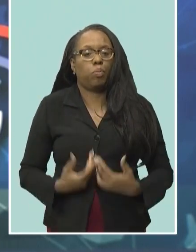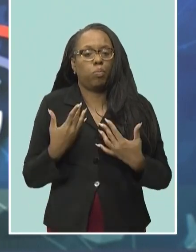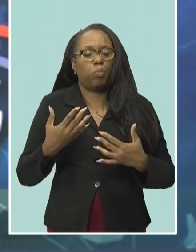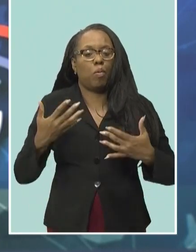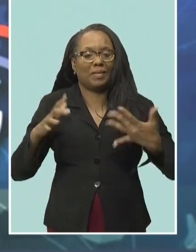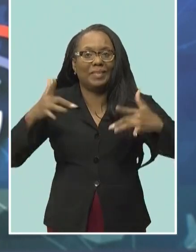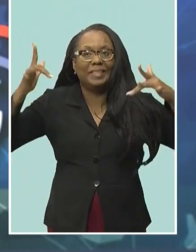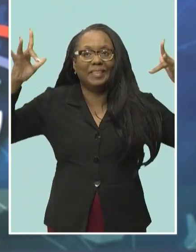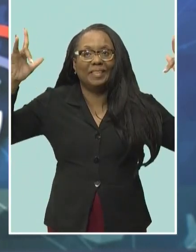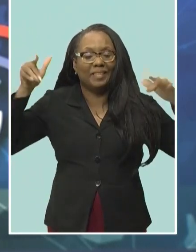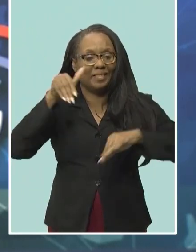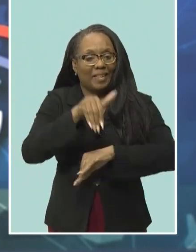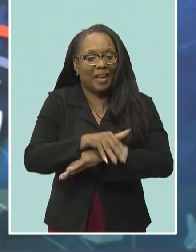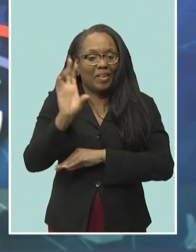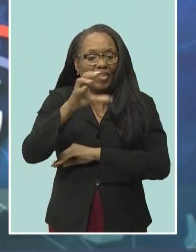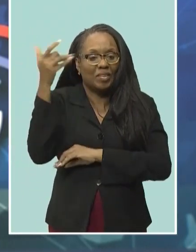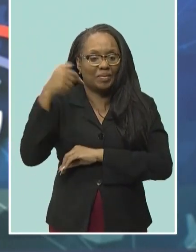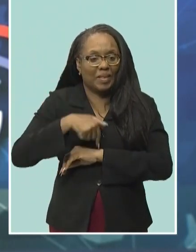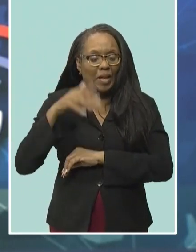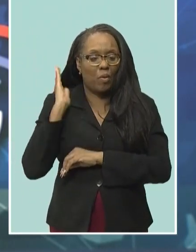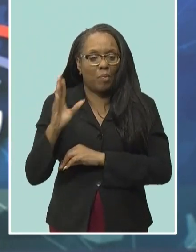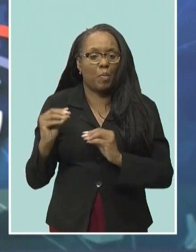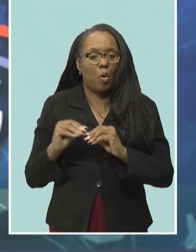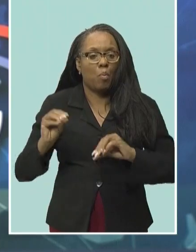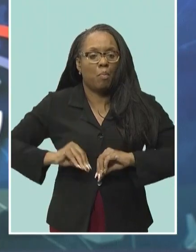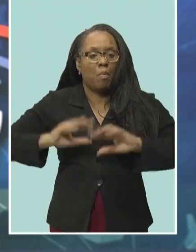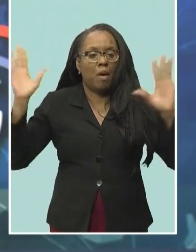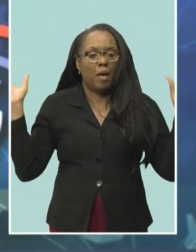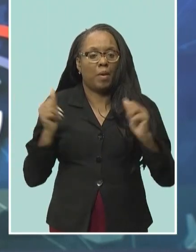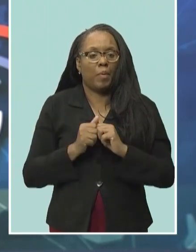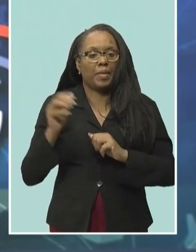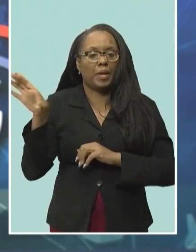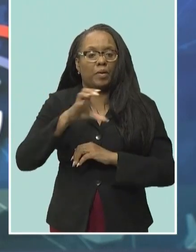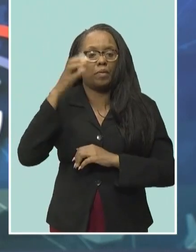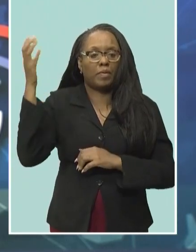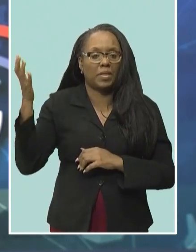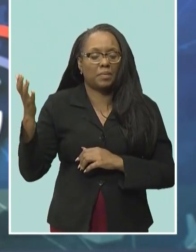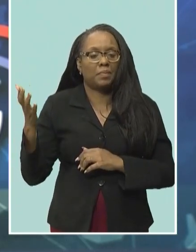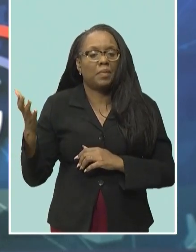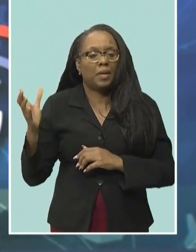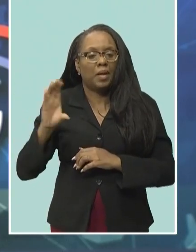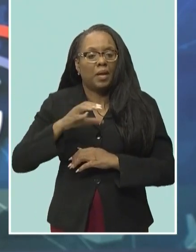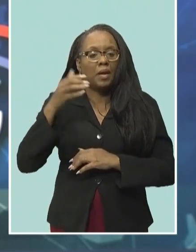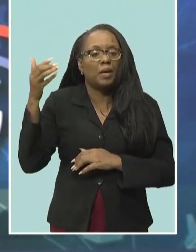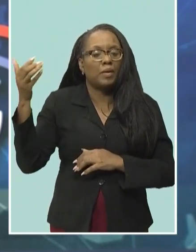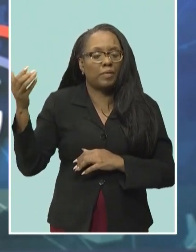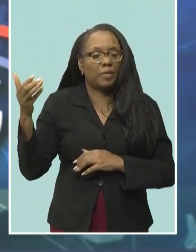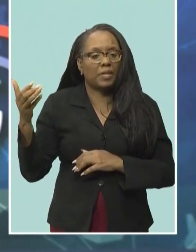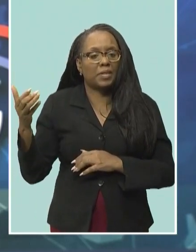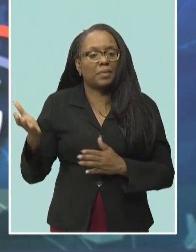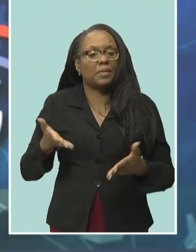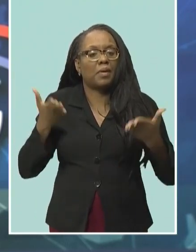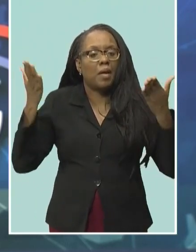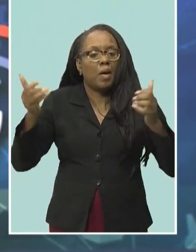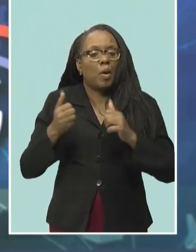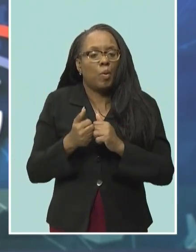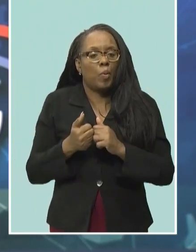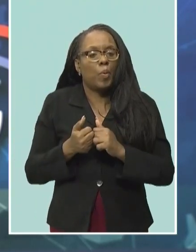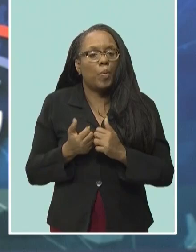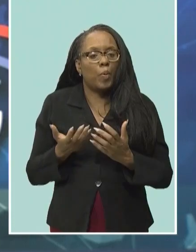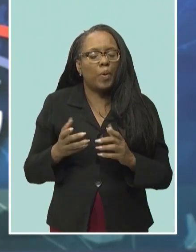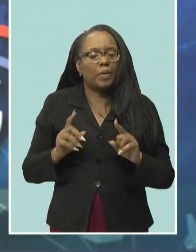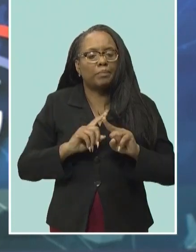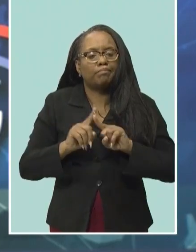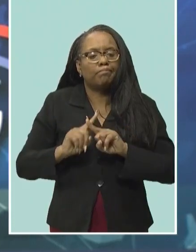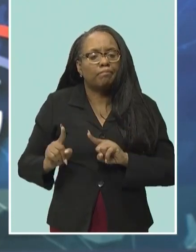season and is expected to get much brighter with a special Christmas presentation by the Royal Commonwealth Society Barbados branch, and it involves lots